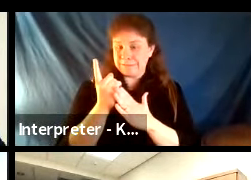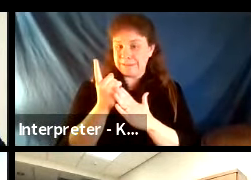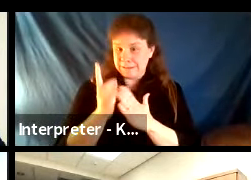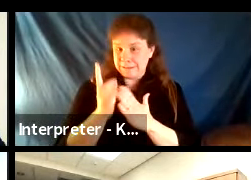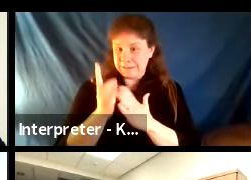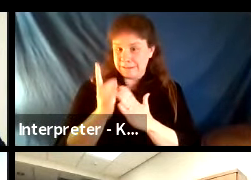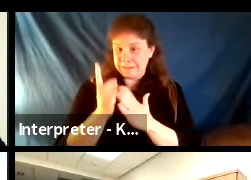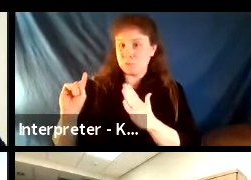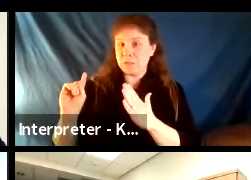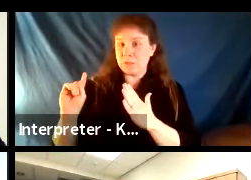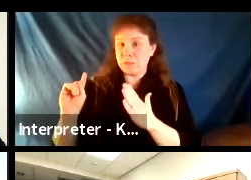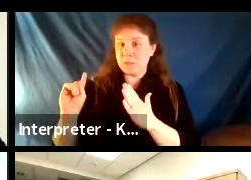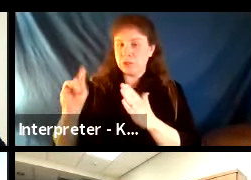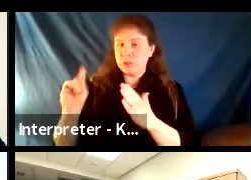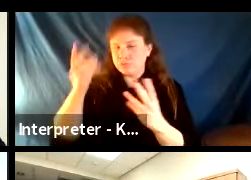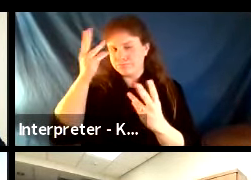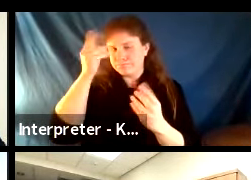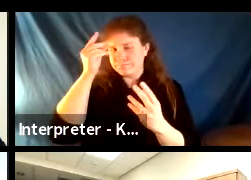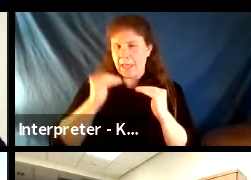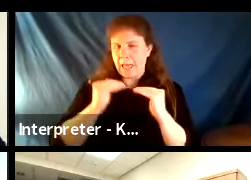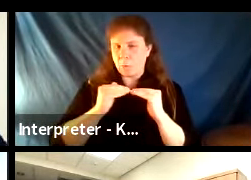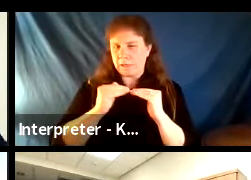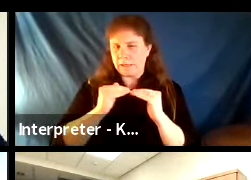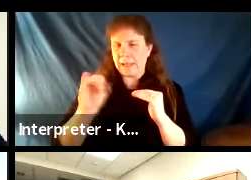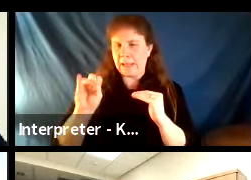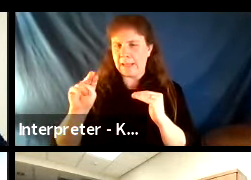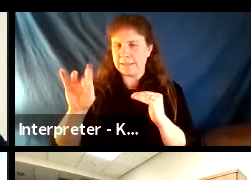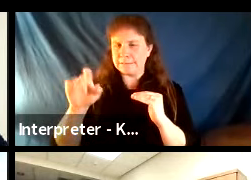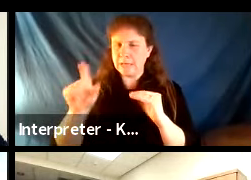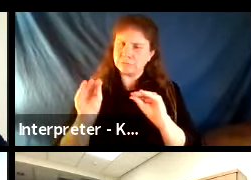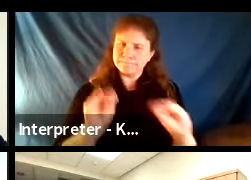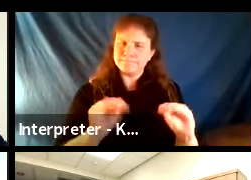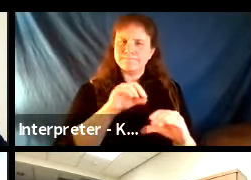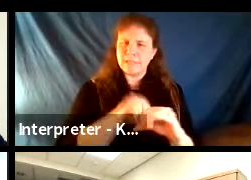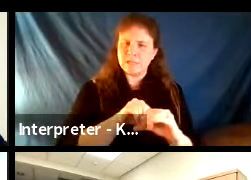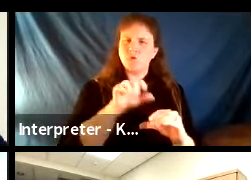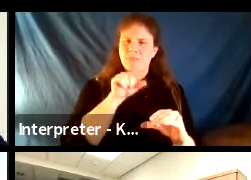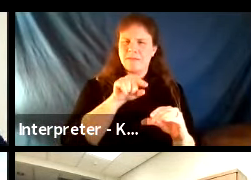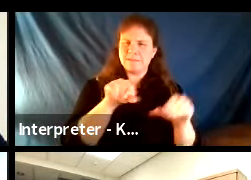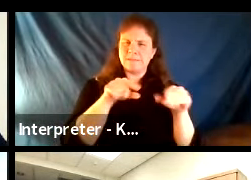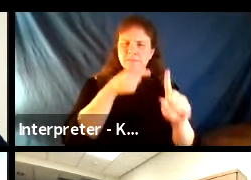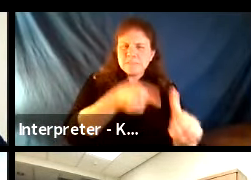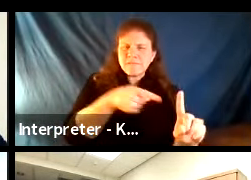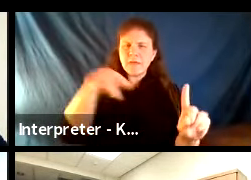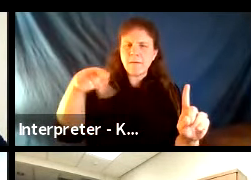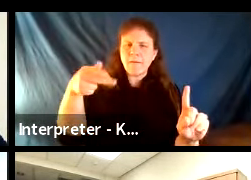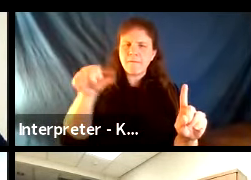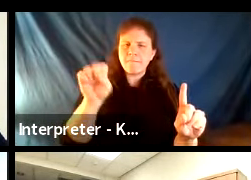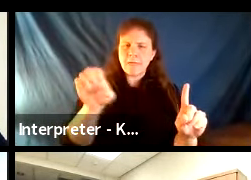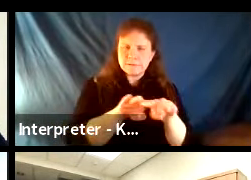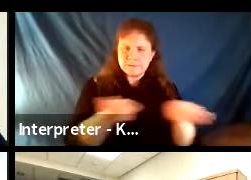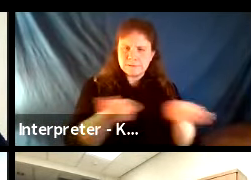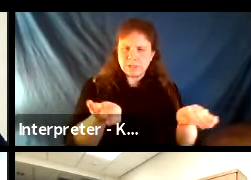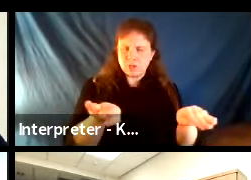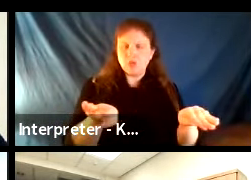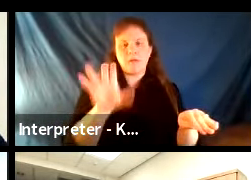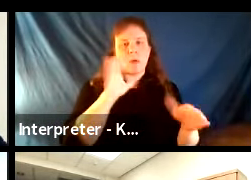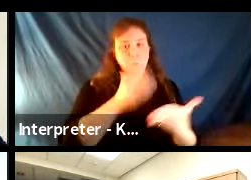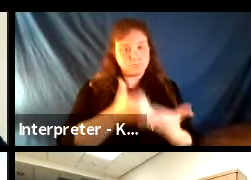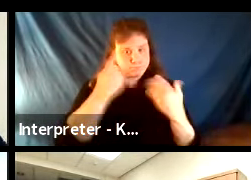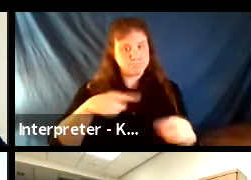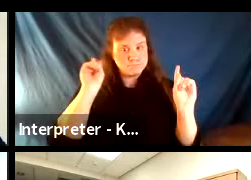index into this phase and this tier. I think that's very effective. Also regarding the underlying